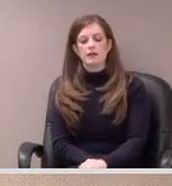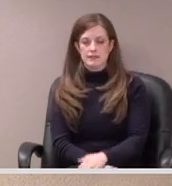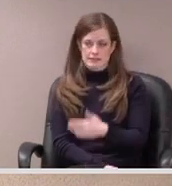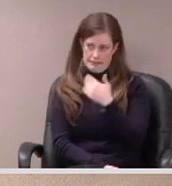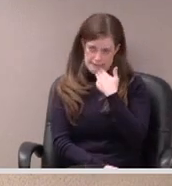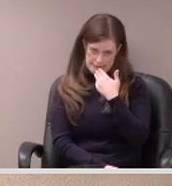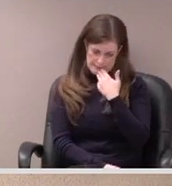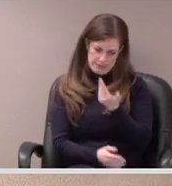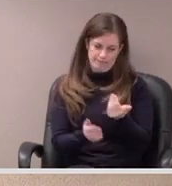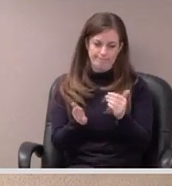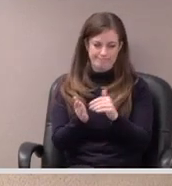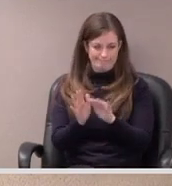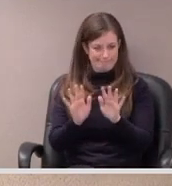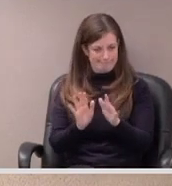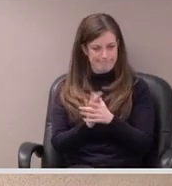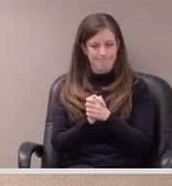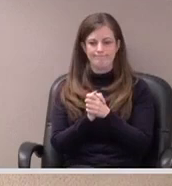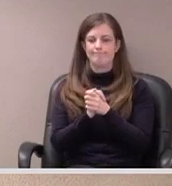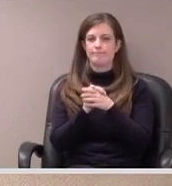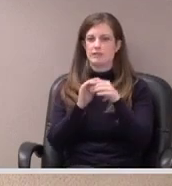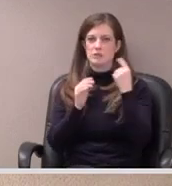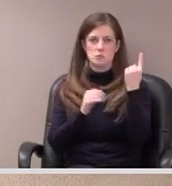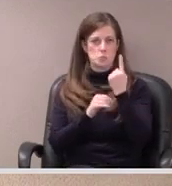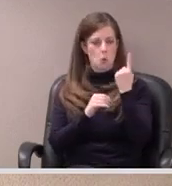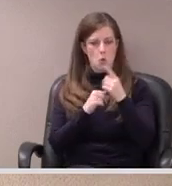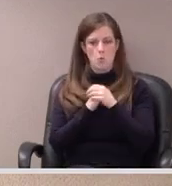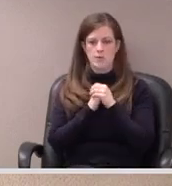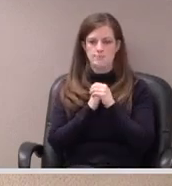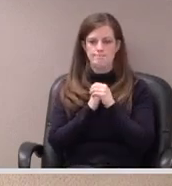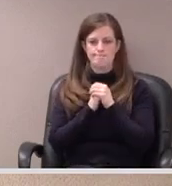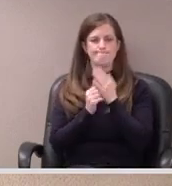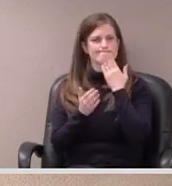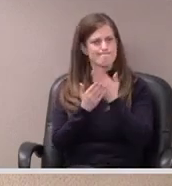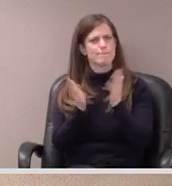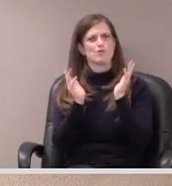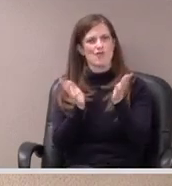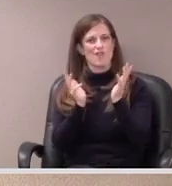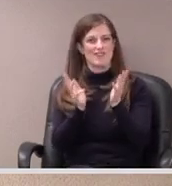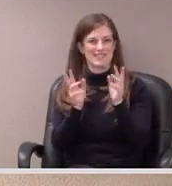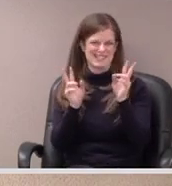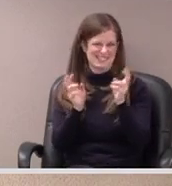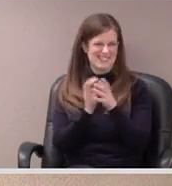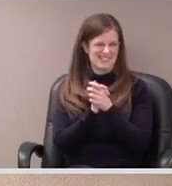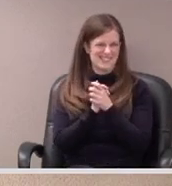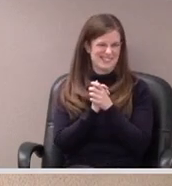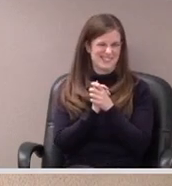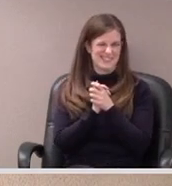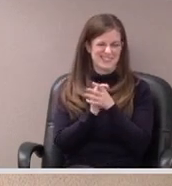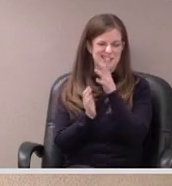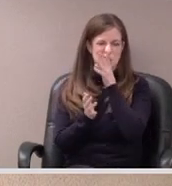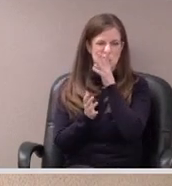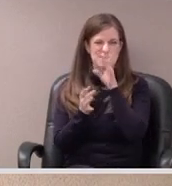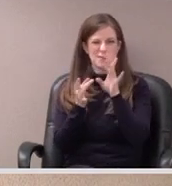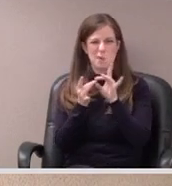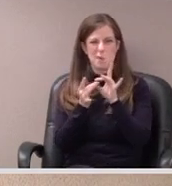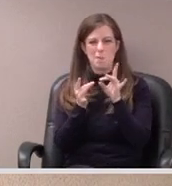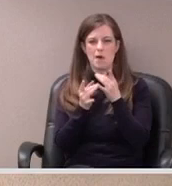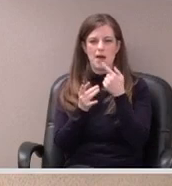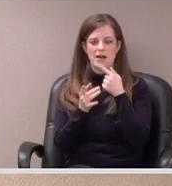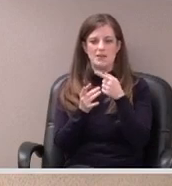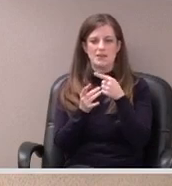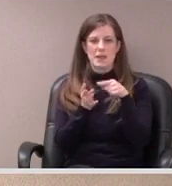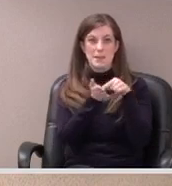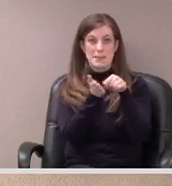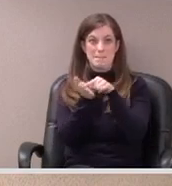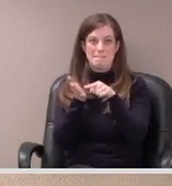Thank you all once again. This is always good conversation when we talk about